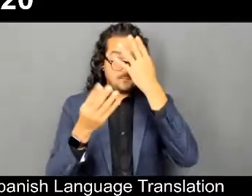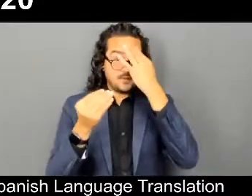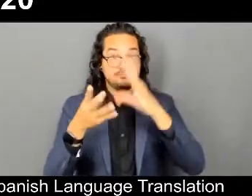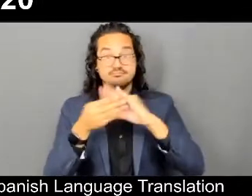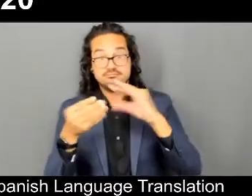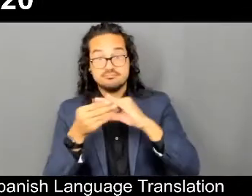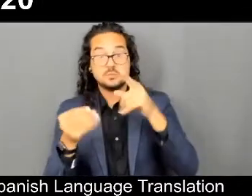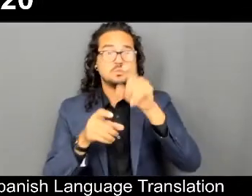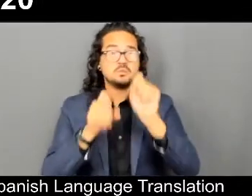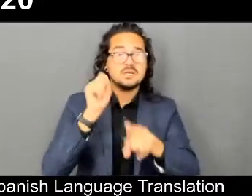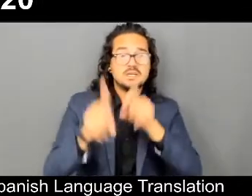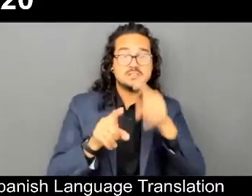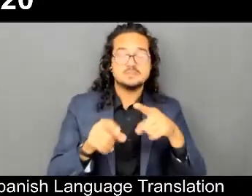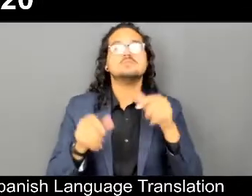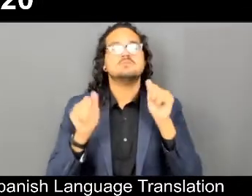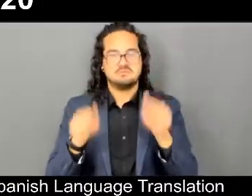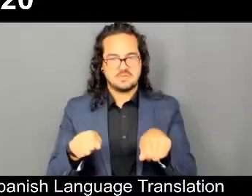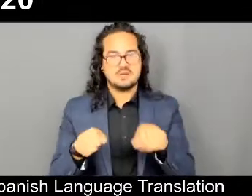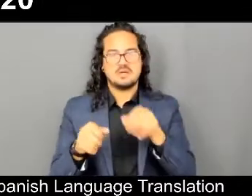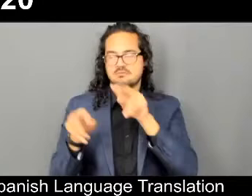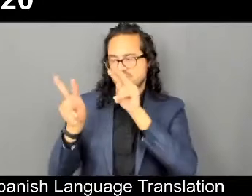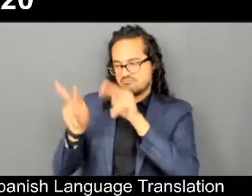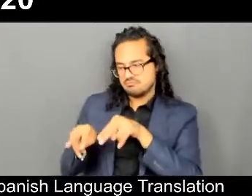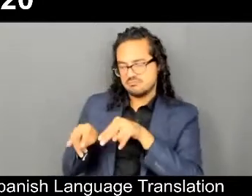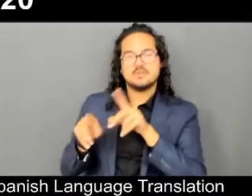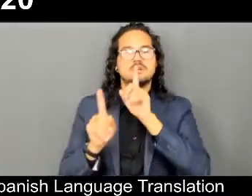our briefing to you, you can email us at